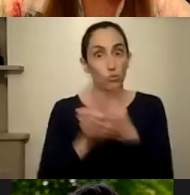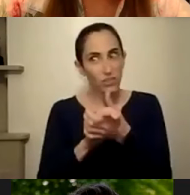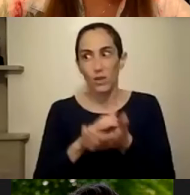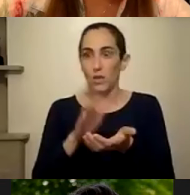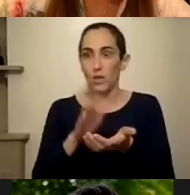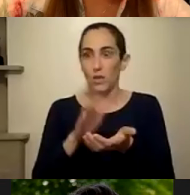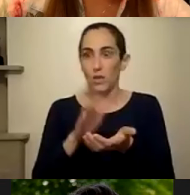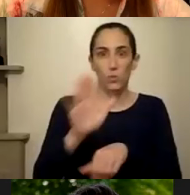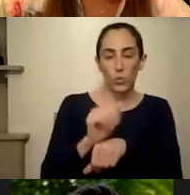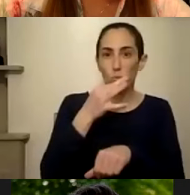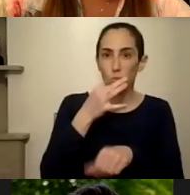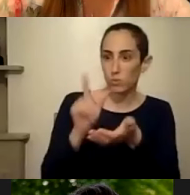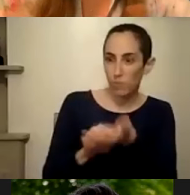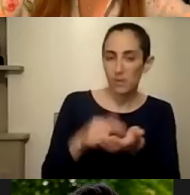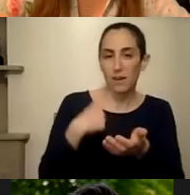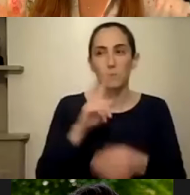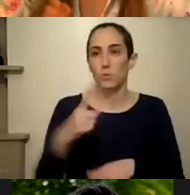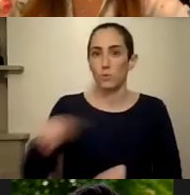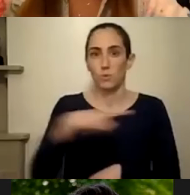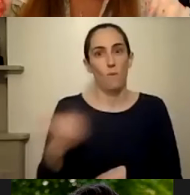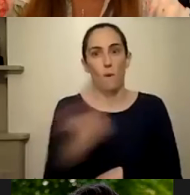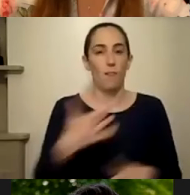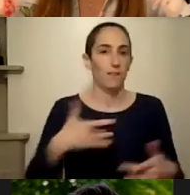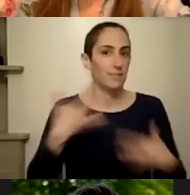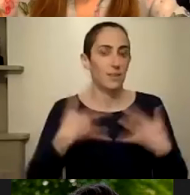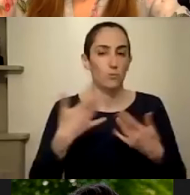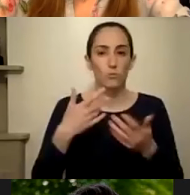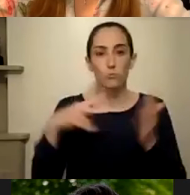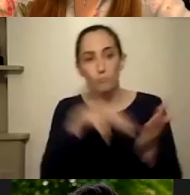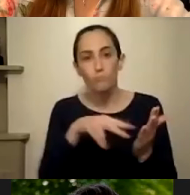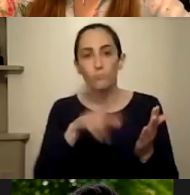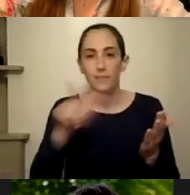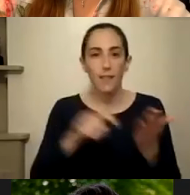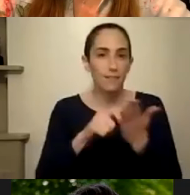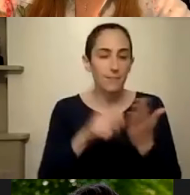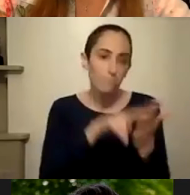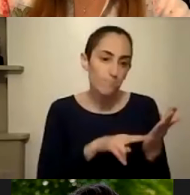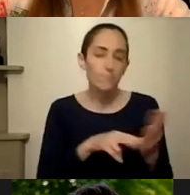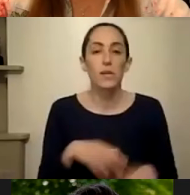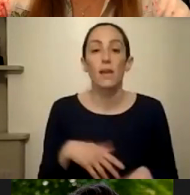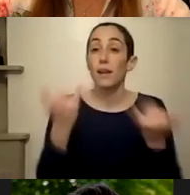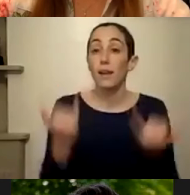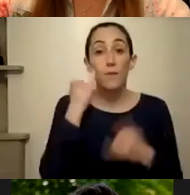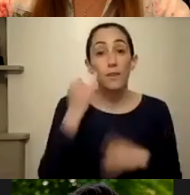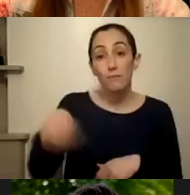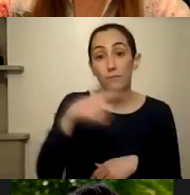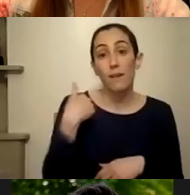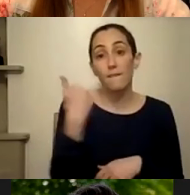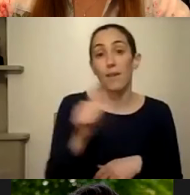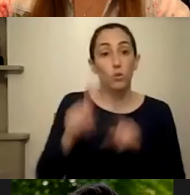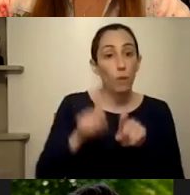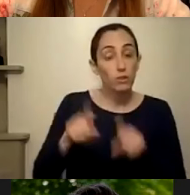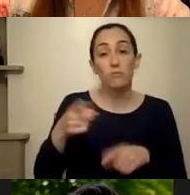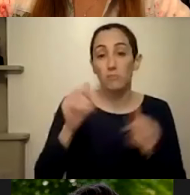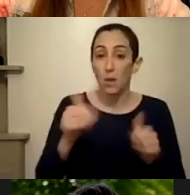soon. So now if anyone has any questions, you can go ahead and ask our guest speaker some questions.